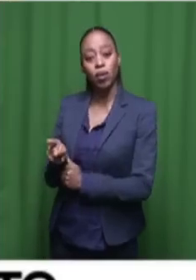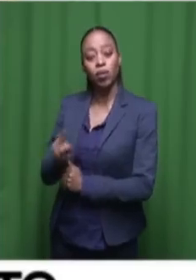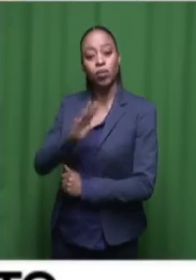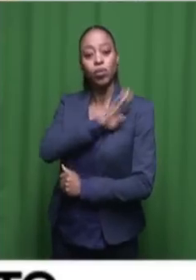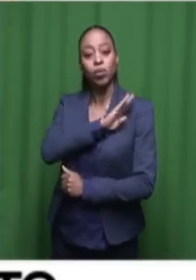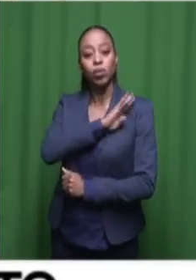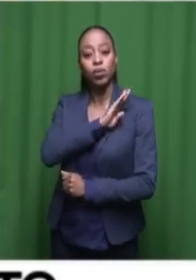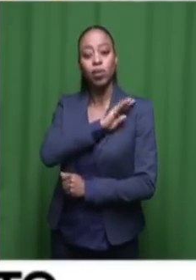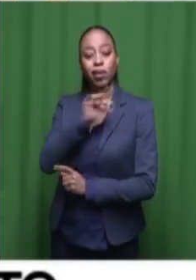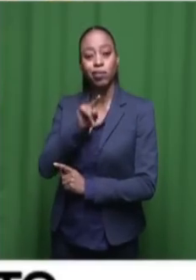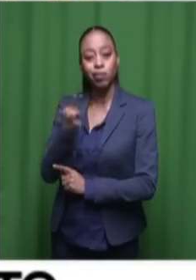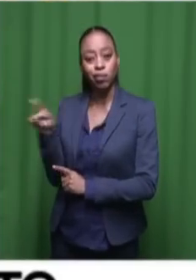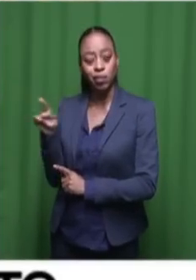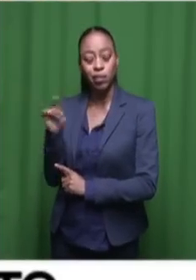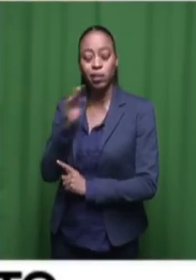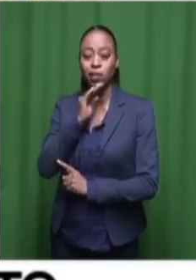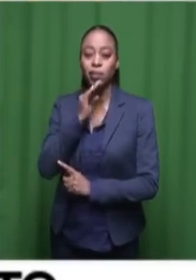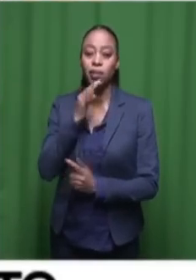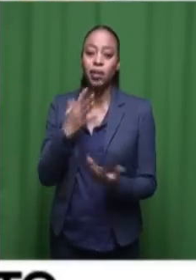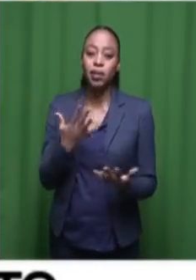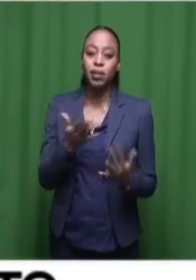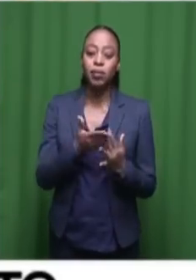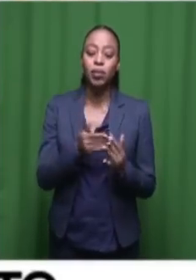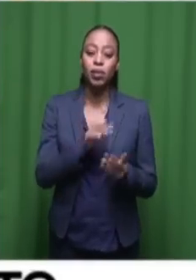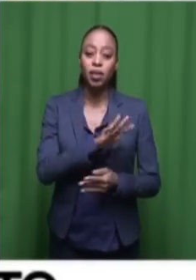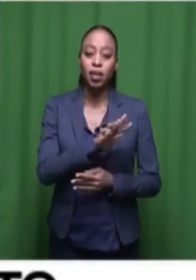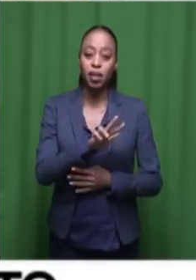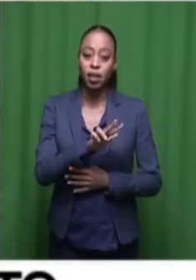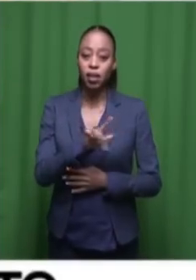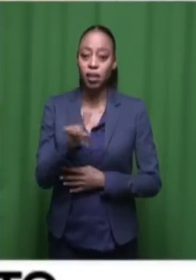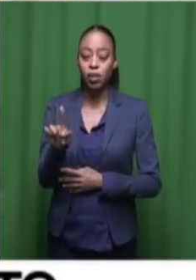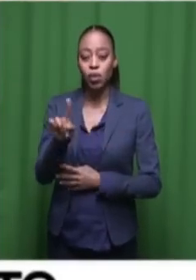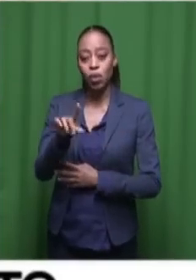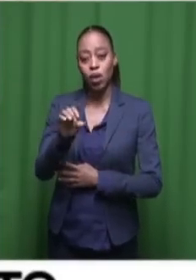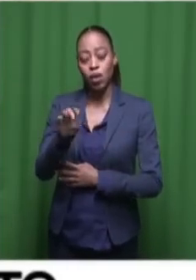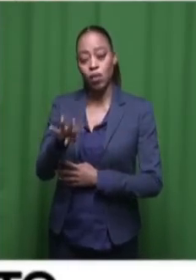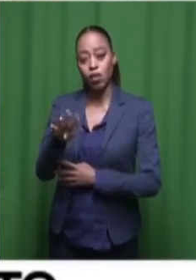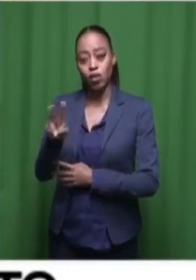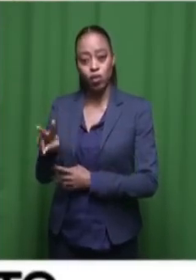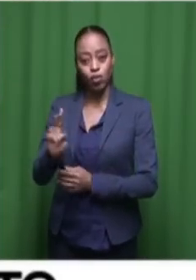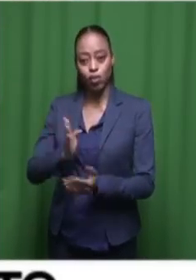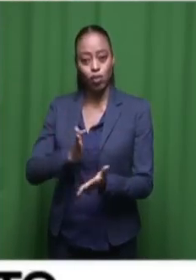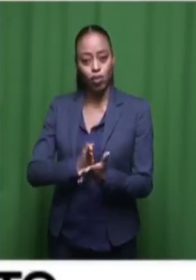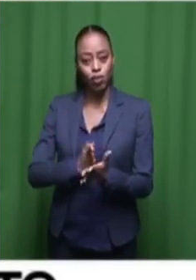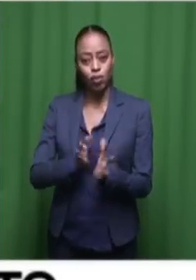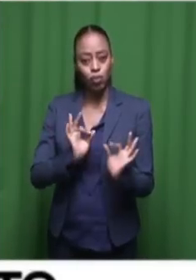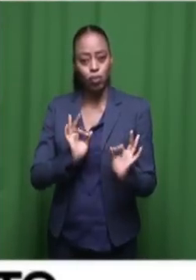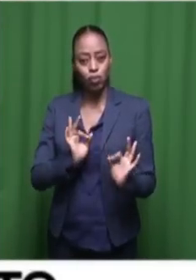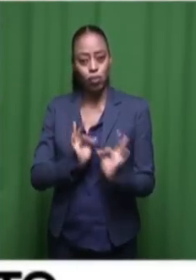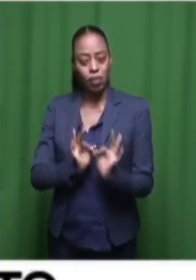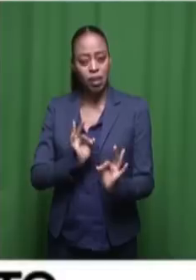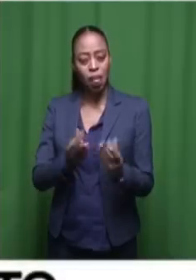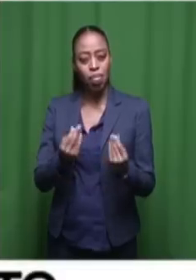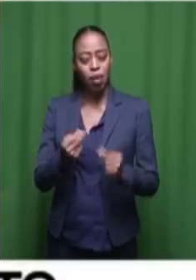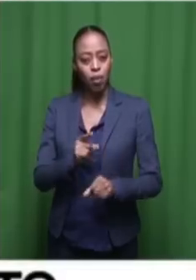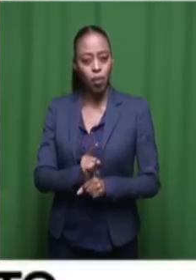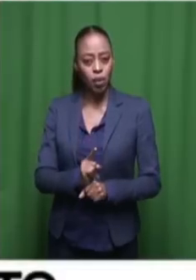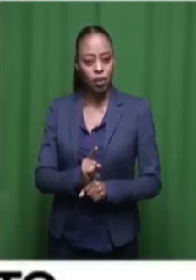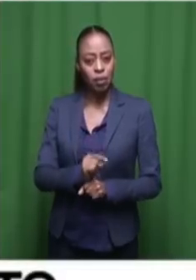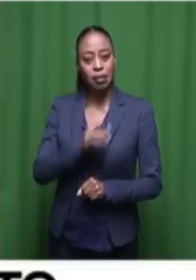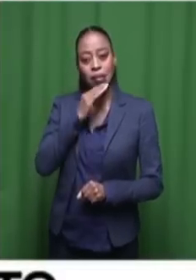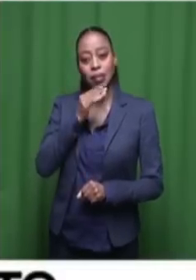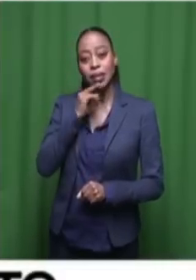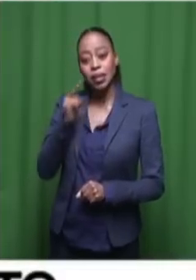soldiers, which number between 98 and 142, we're not quite sure of the exact number, they're going to